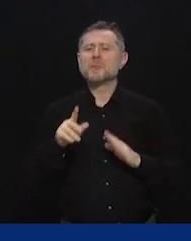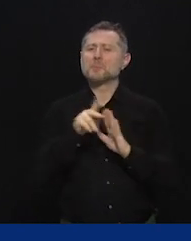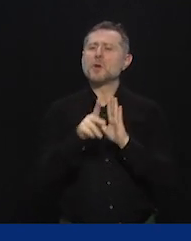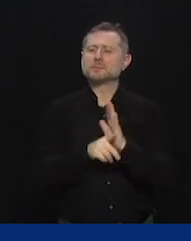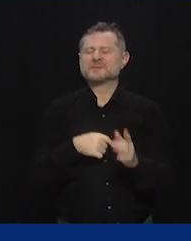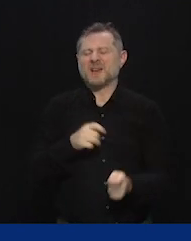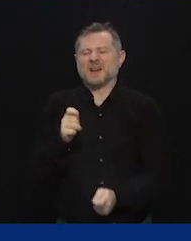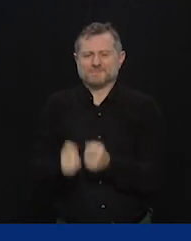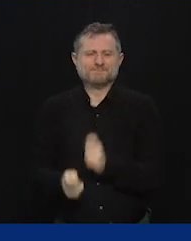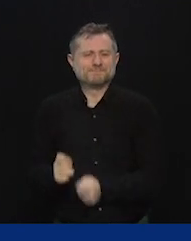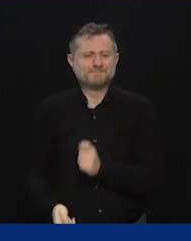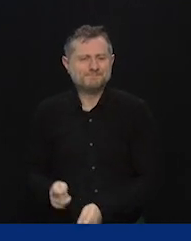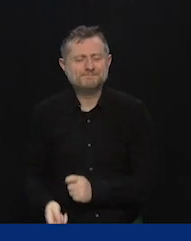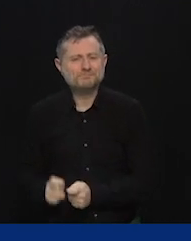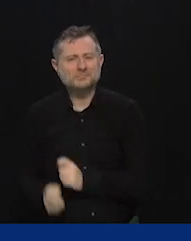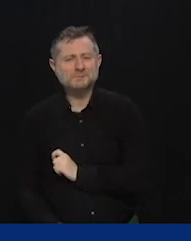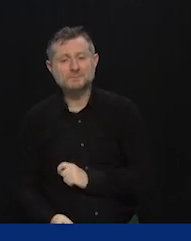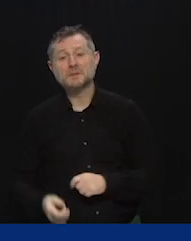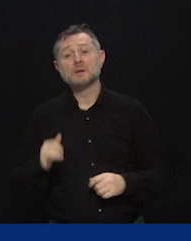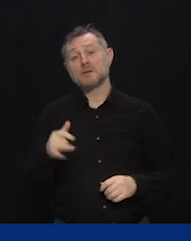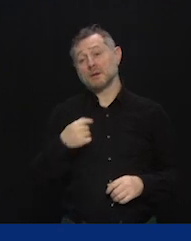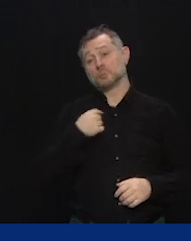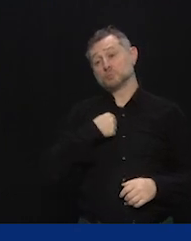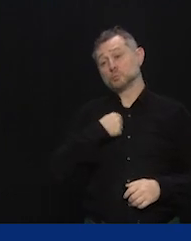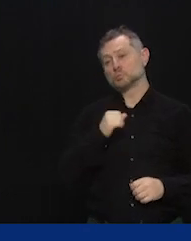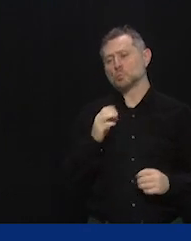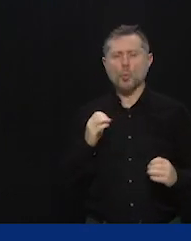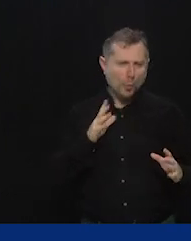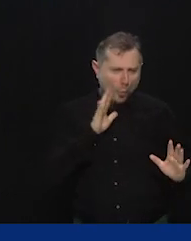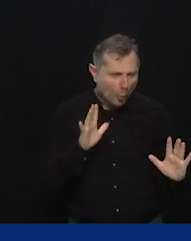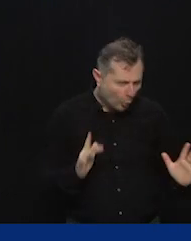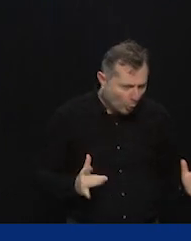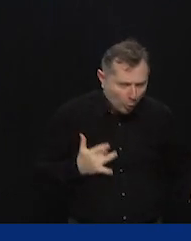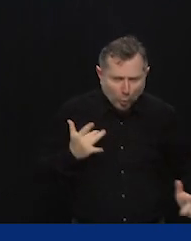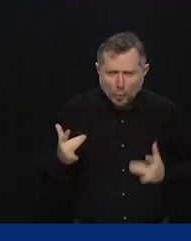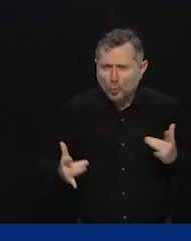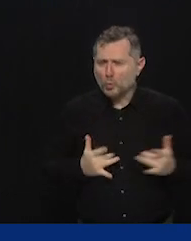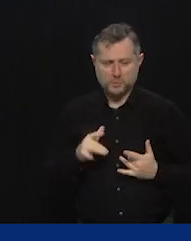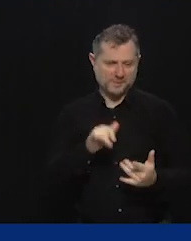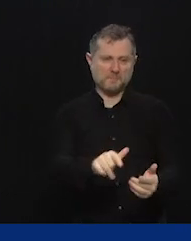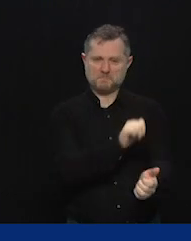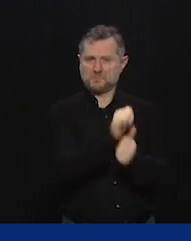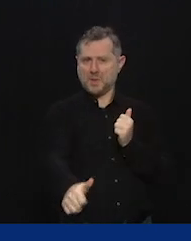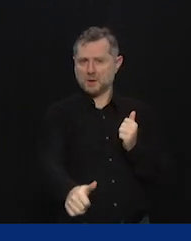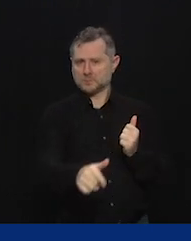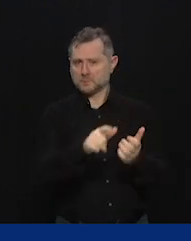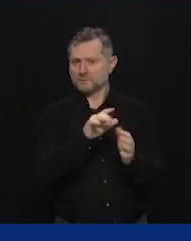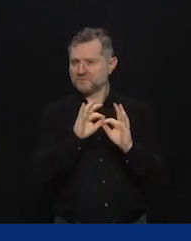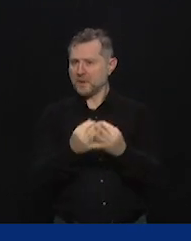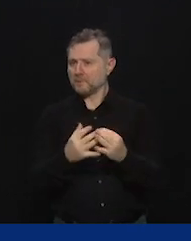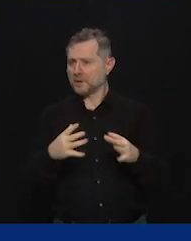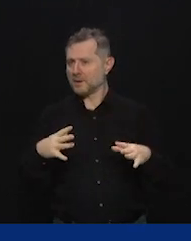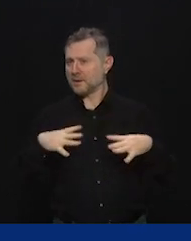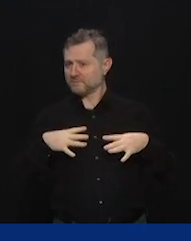was so excited when we passed the Paid Family Leave Act, sponsored by Kathy Nolan,